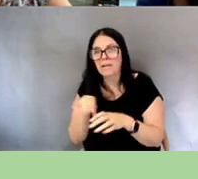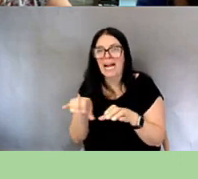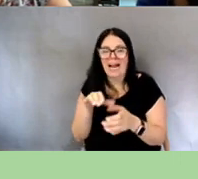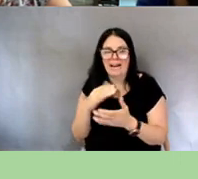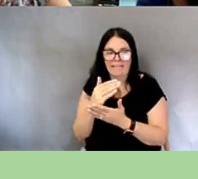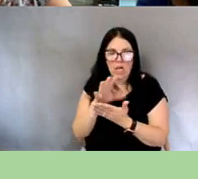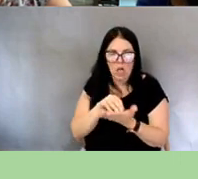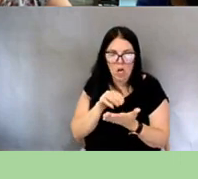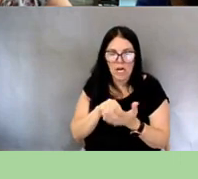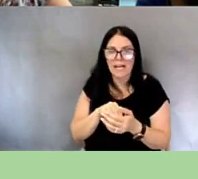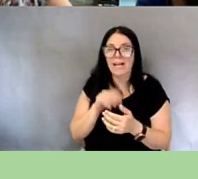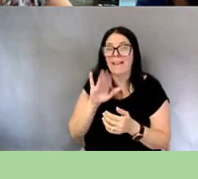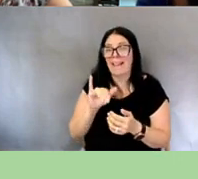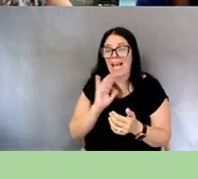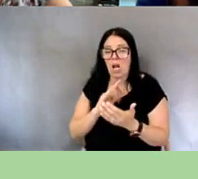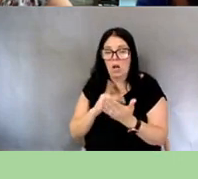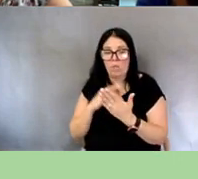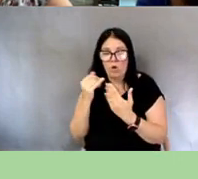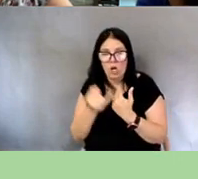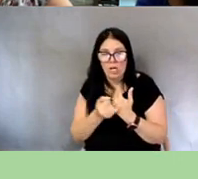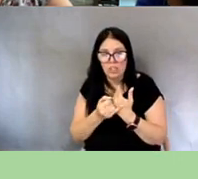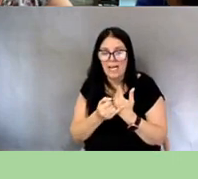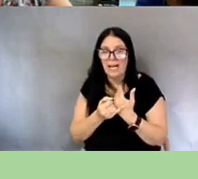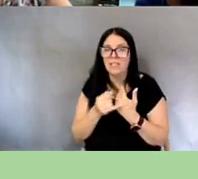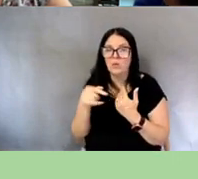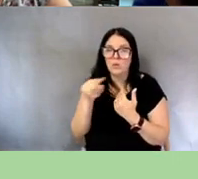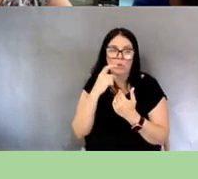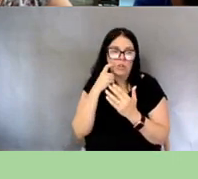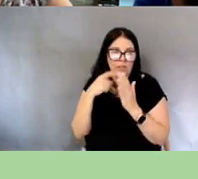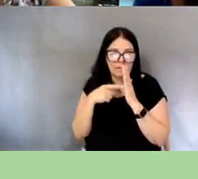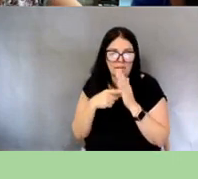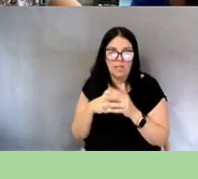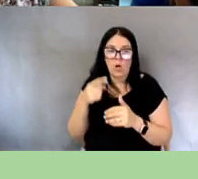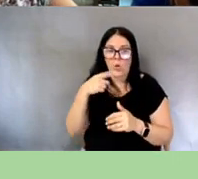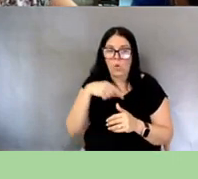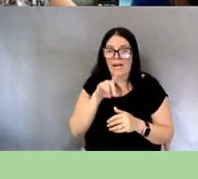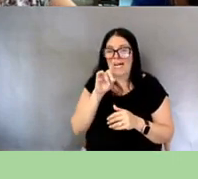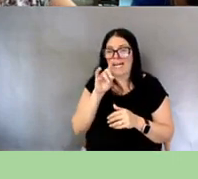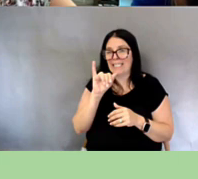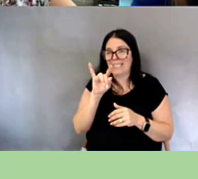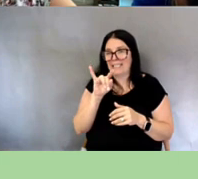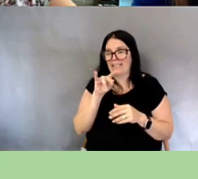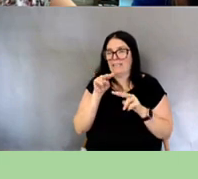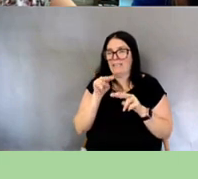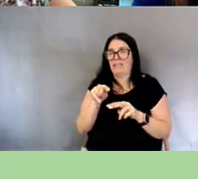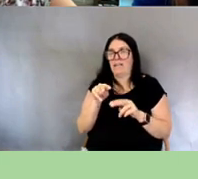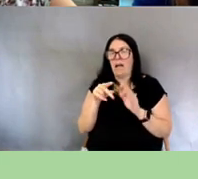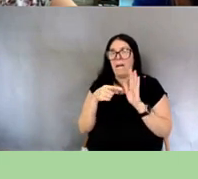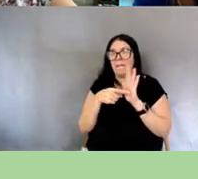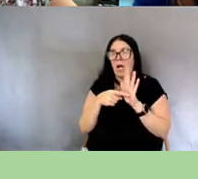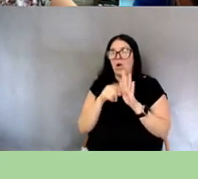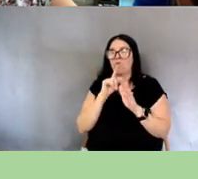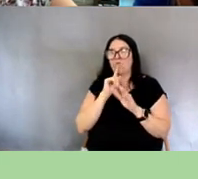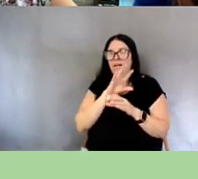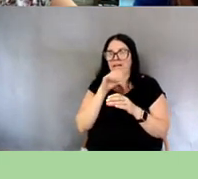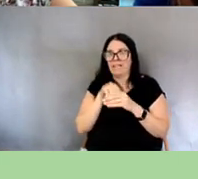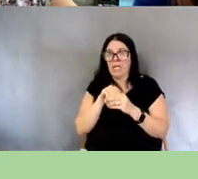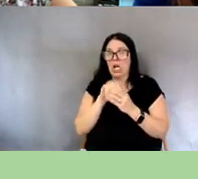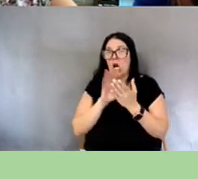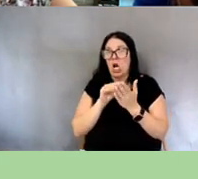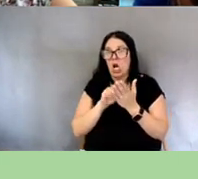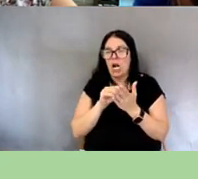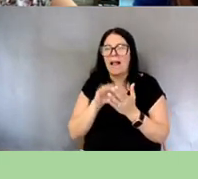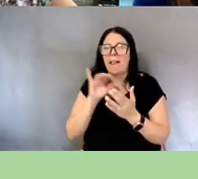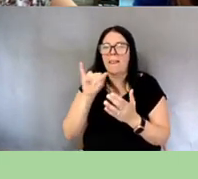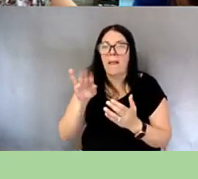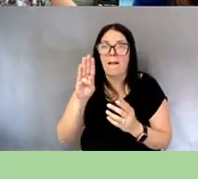the flow concept that you were just exposed to. We chose a model that really resonated for adult learnings, BOPS lesson planning.